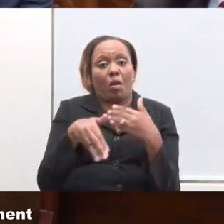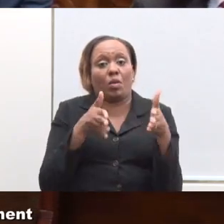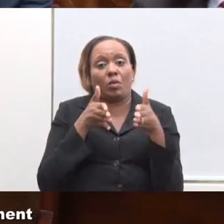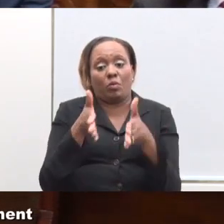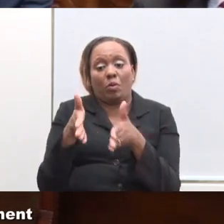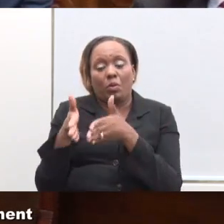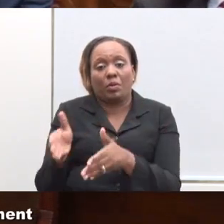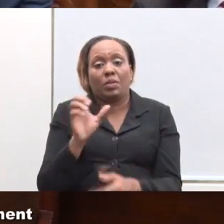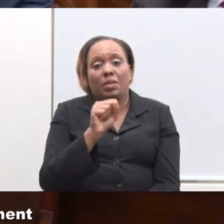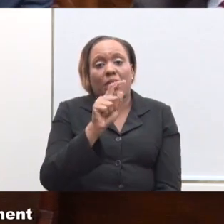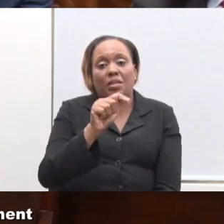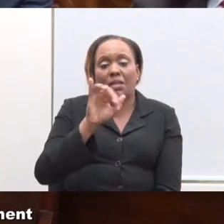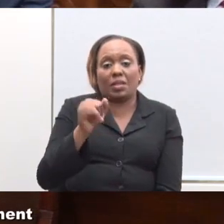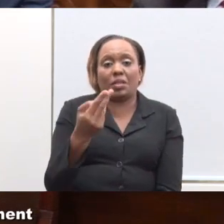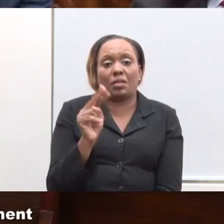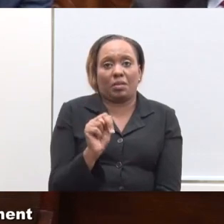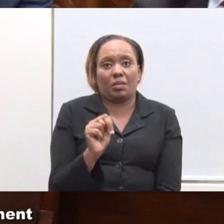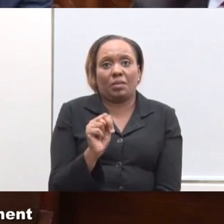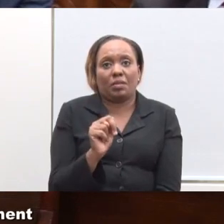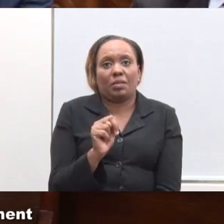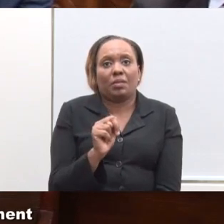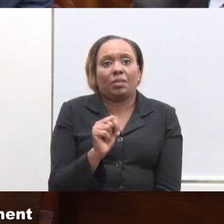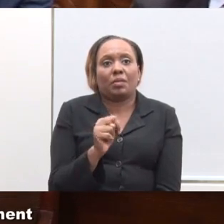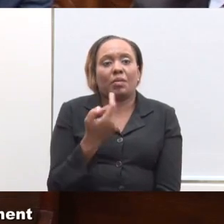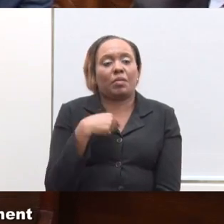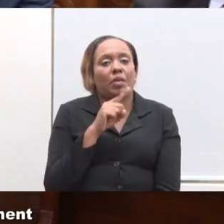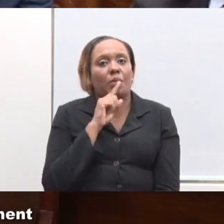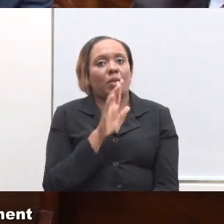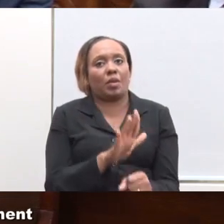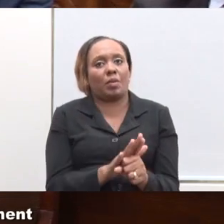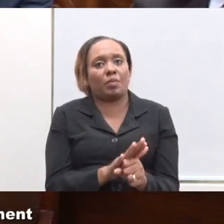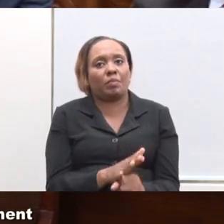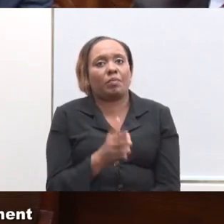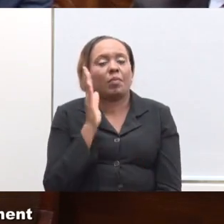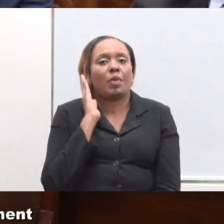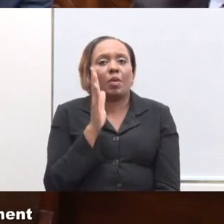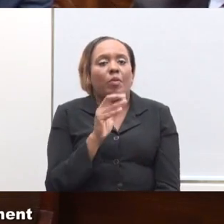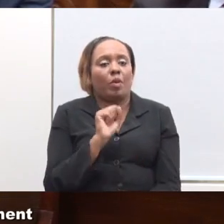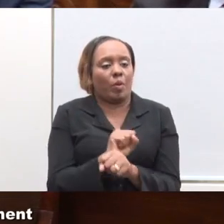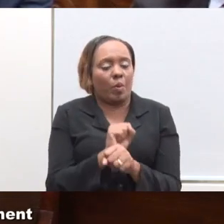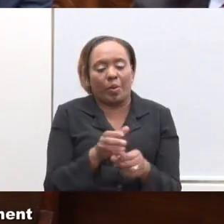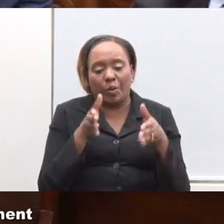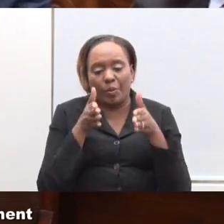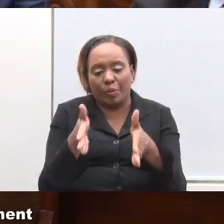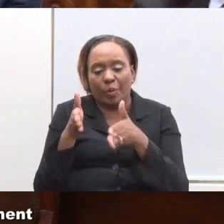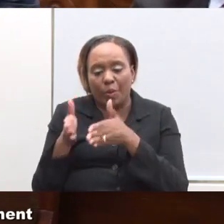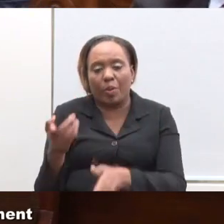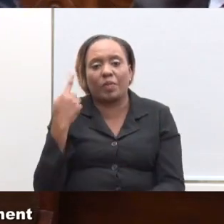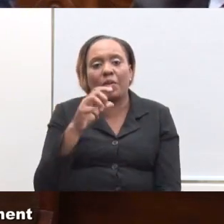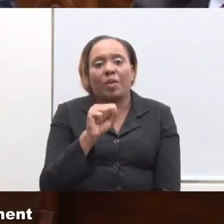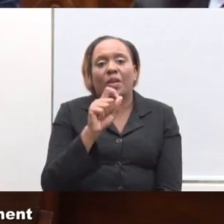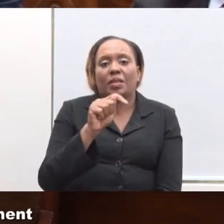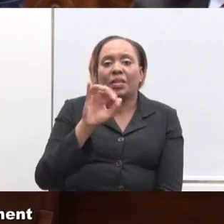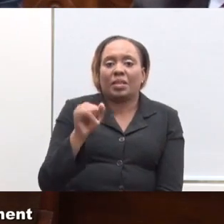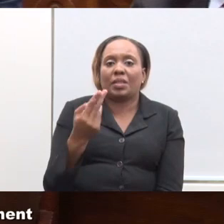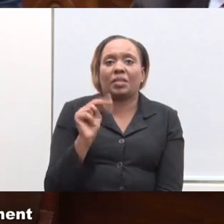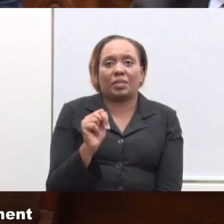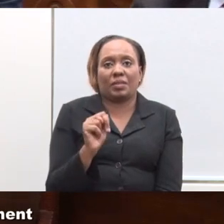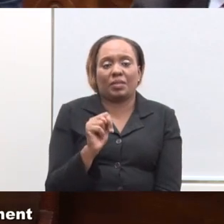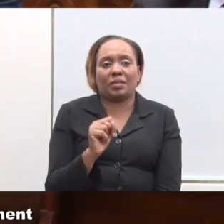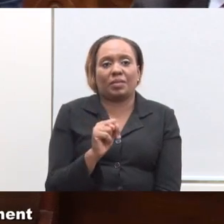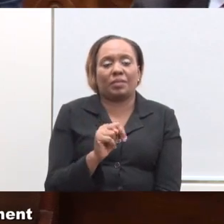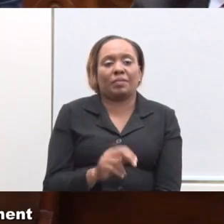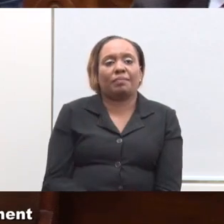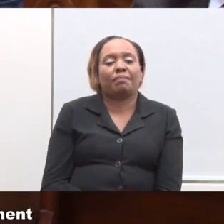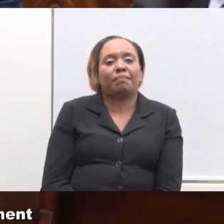a commitment to the member for St. John that we will do right by him with respect to a lot of the roads, because in spite of